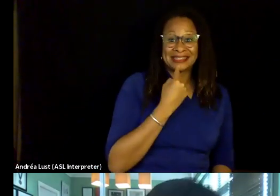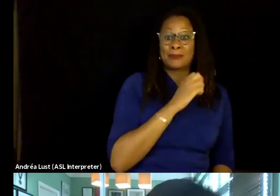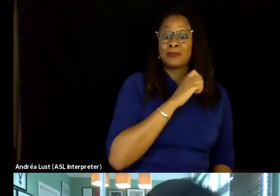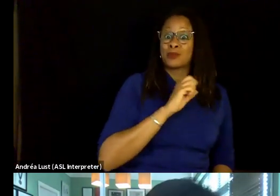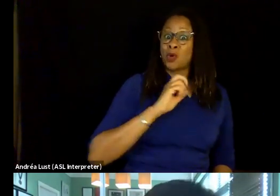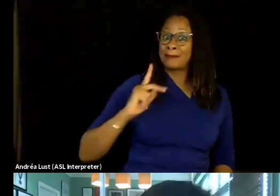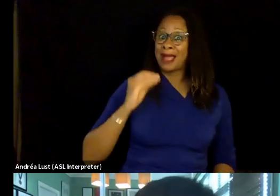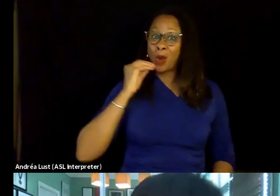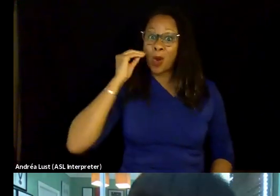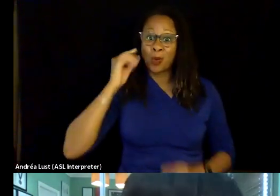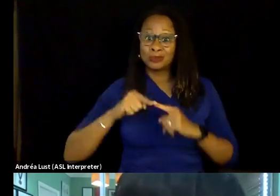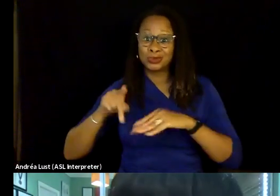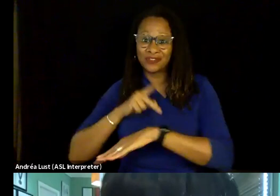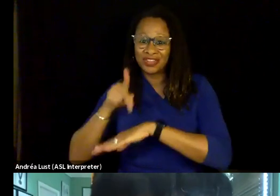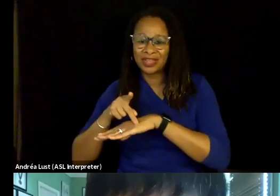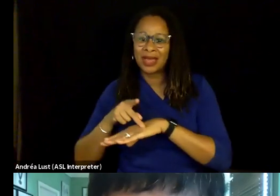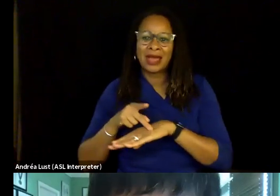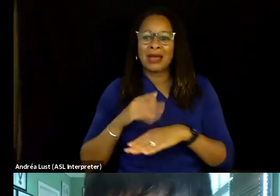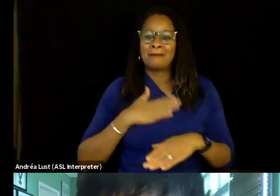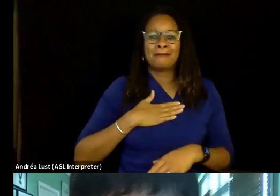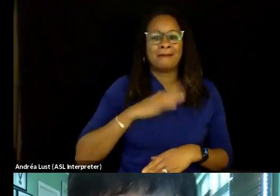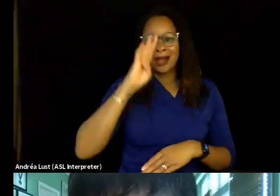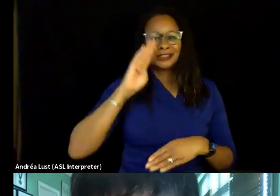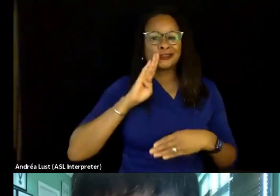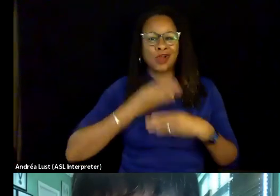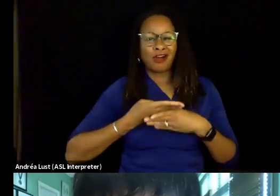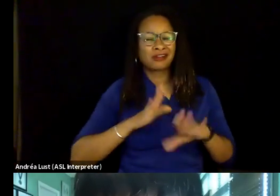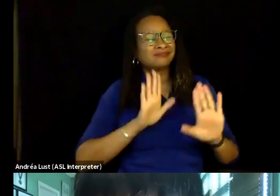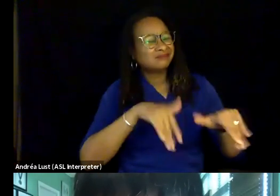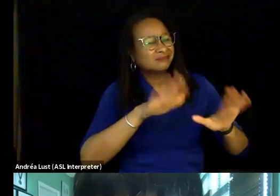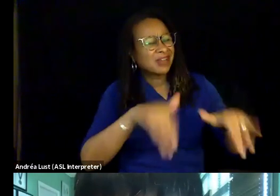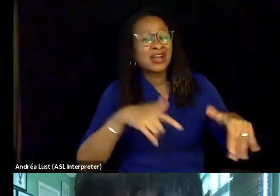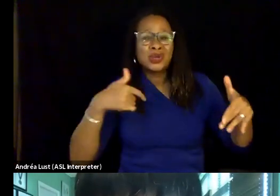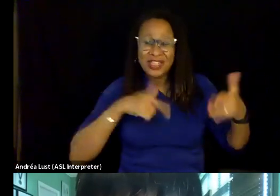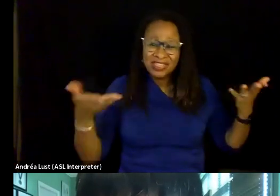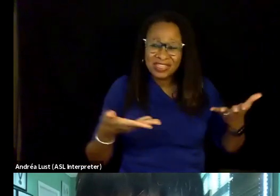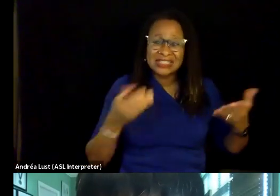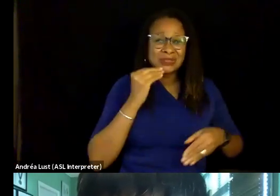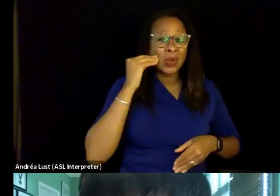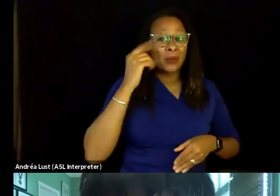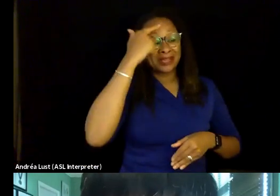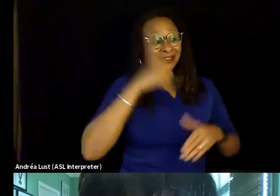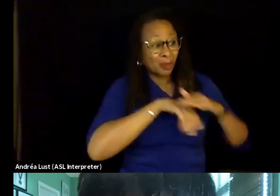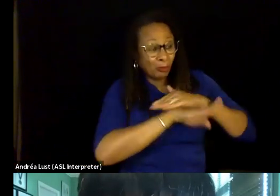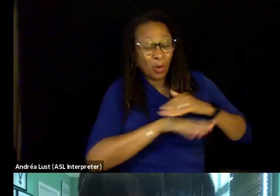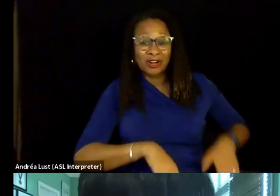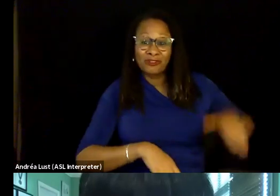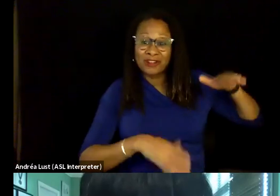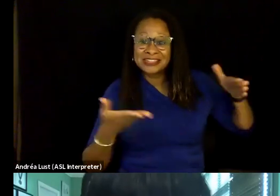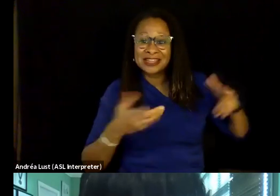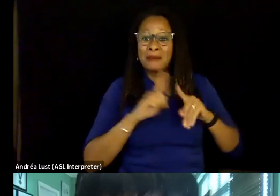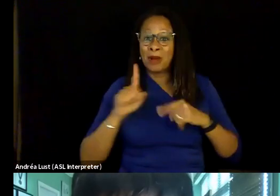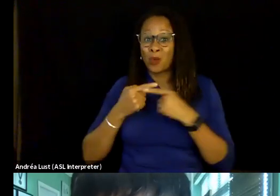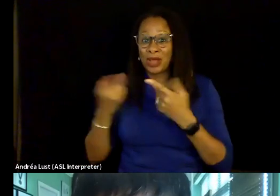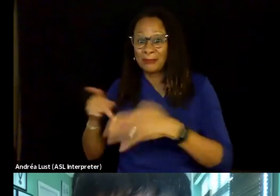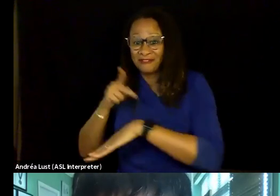Philippines, which bugs my daughter to no end. She goes, "No, Mom, this is home," because she was born and raised here, right? But when I'm in the Philippines,